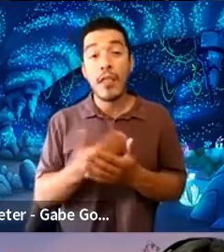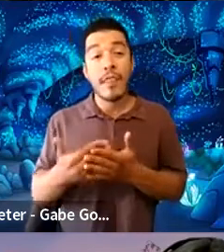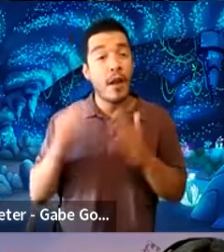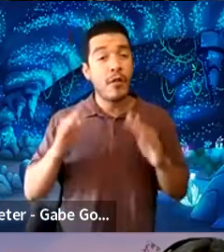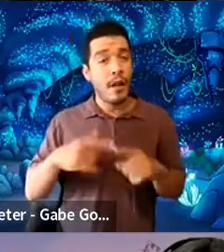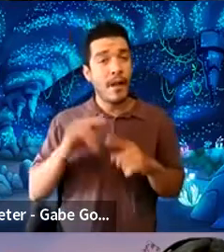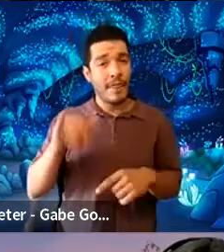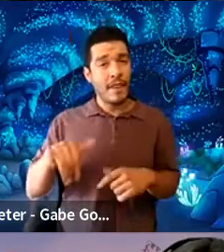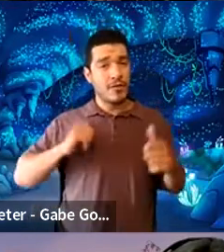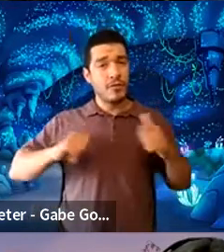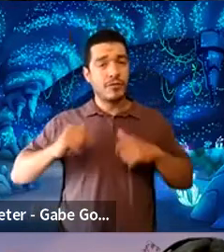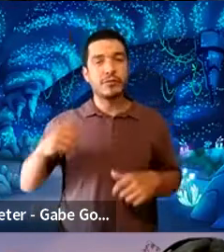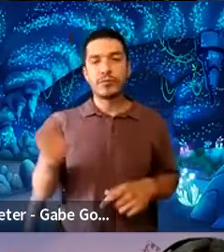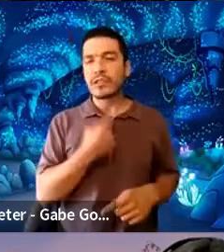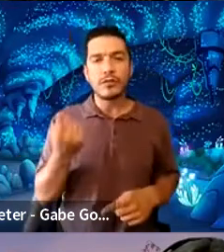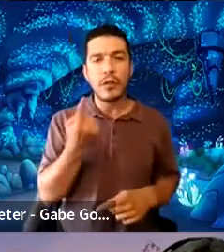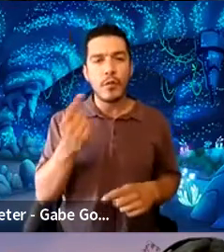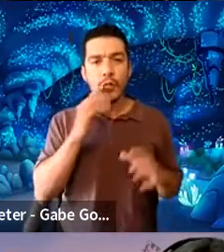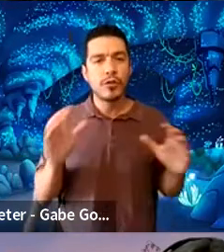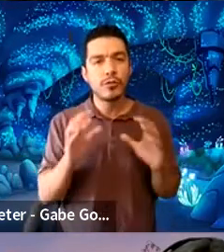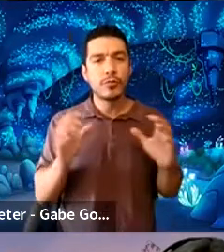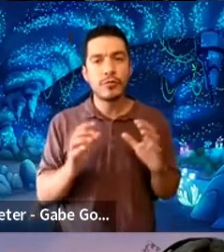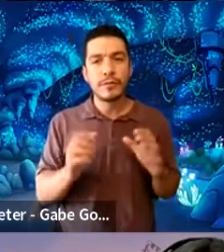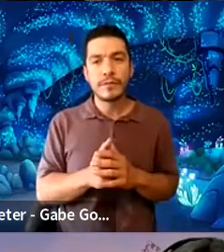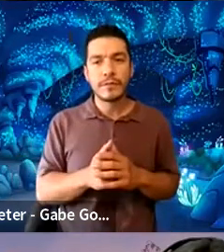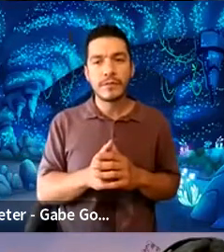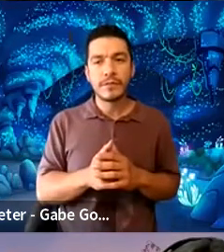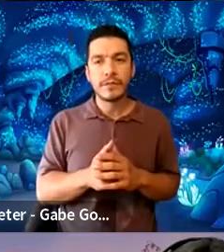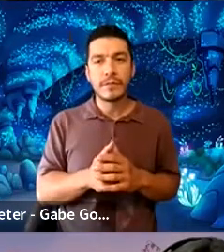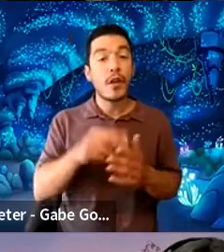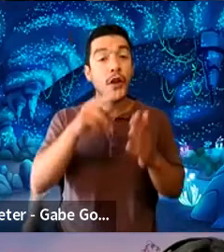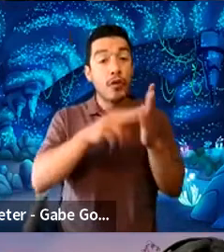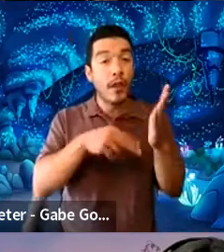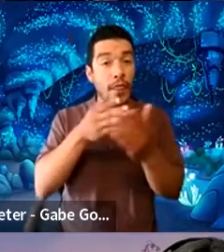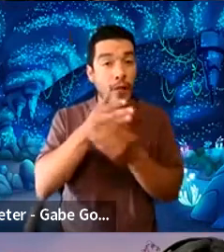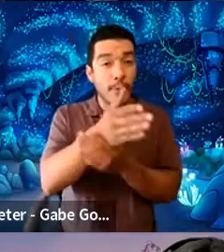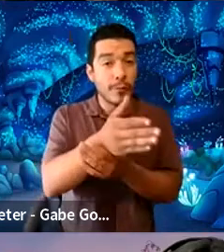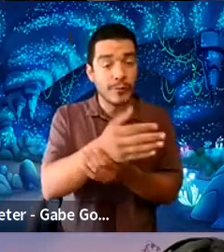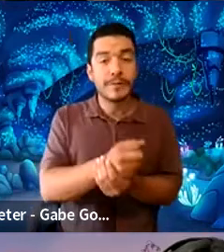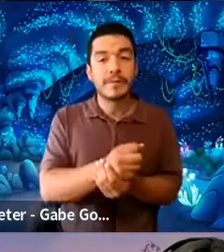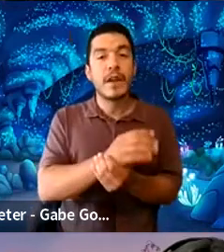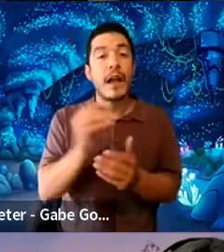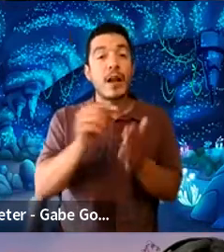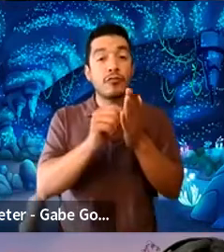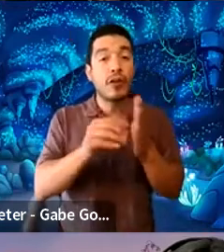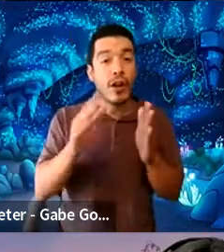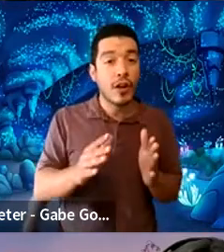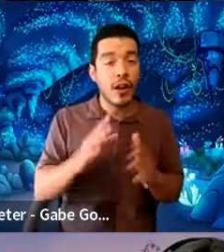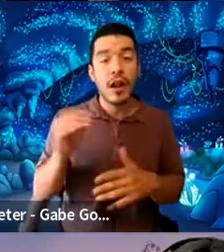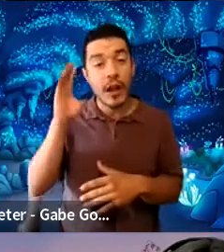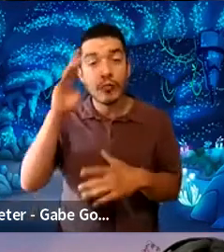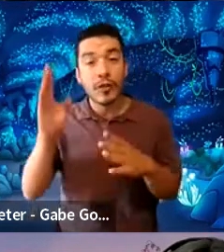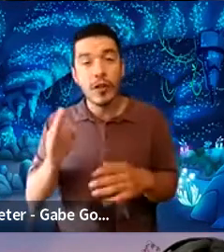is that, you know, we always would do, we do read-throughs, and the writers and creators,